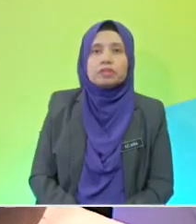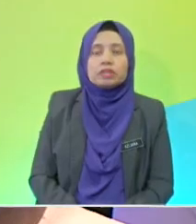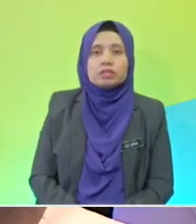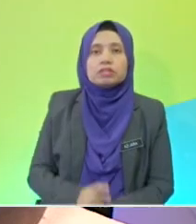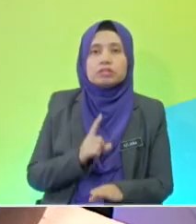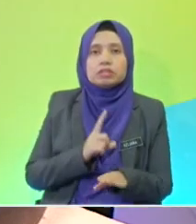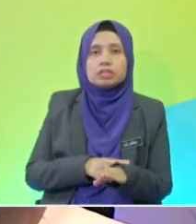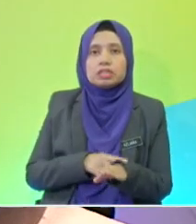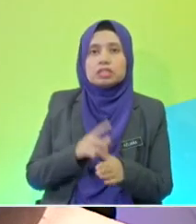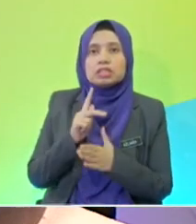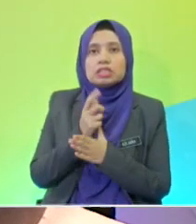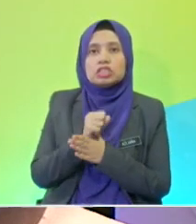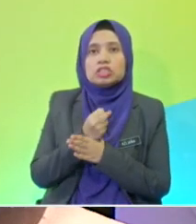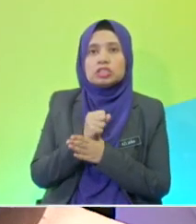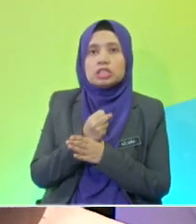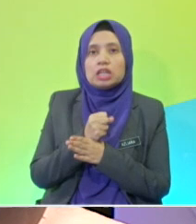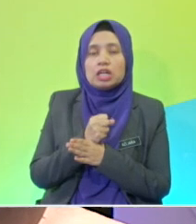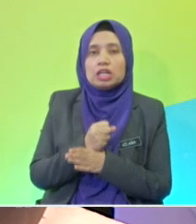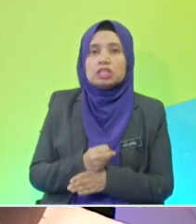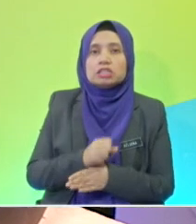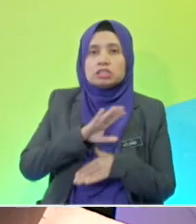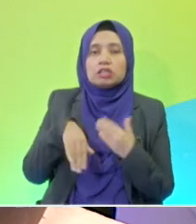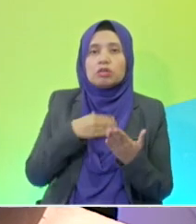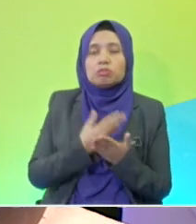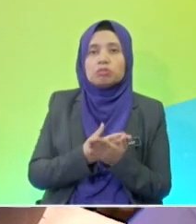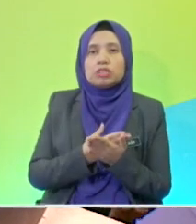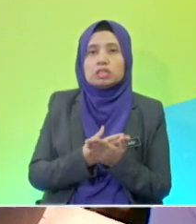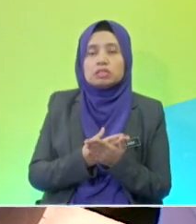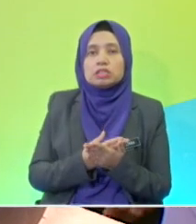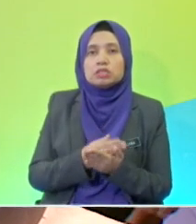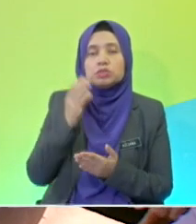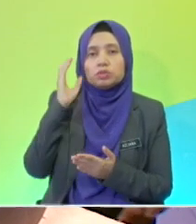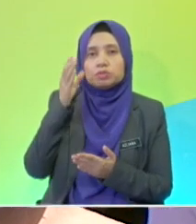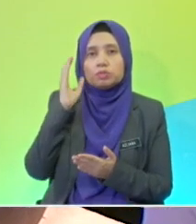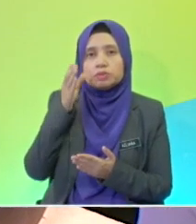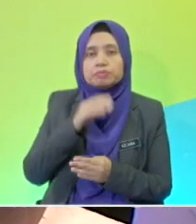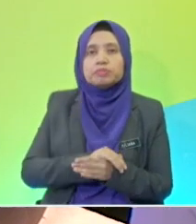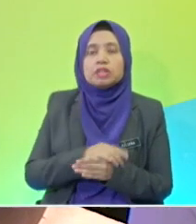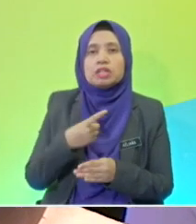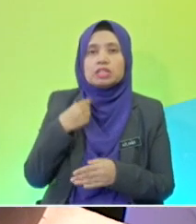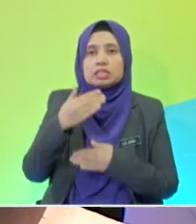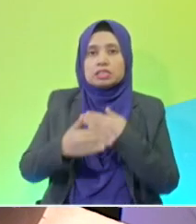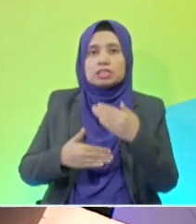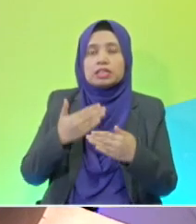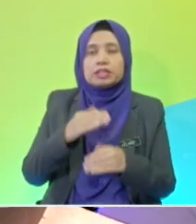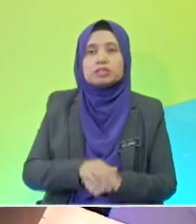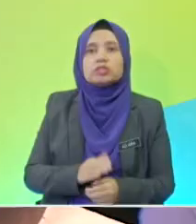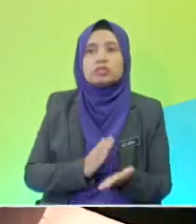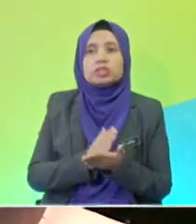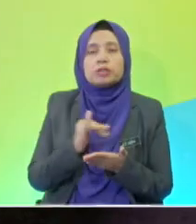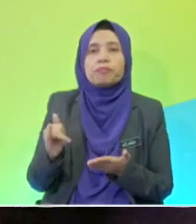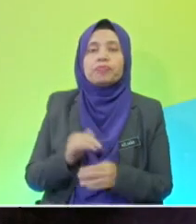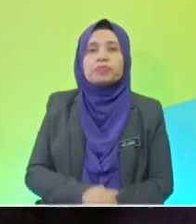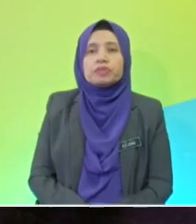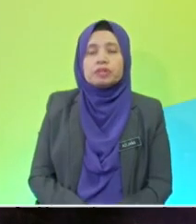points to share. Okay, these are all just the suggestions. Okay, all right, we will move on to the next segment now. All